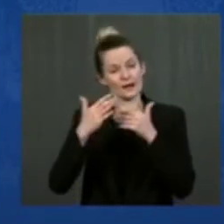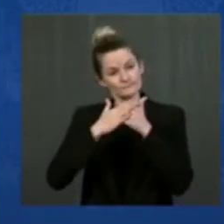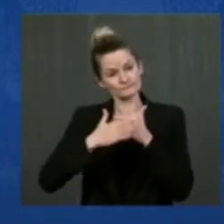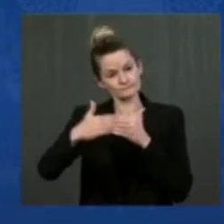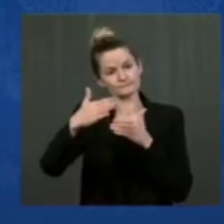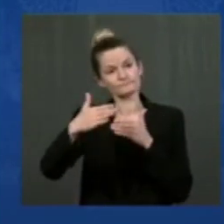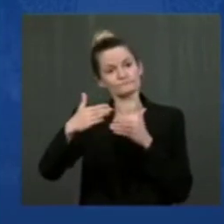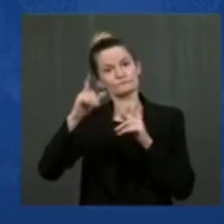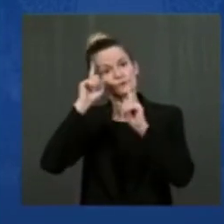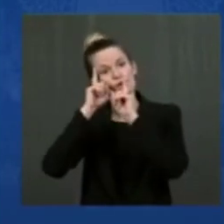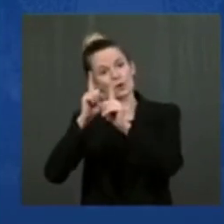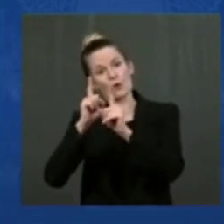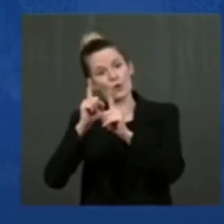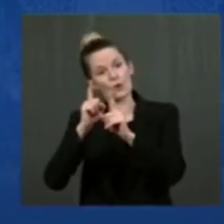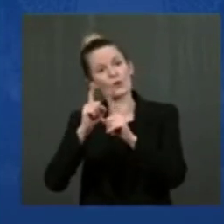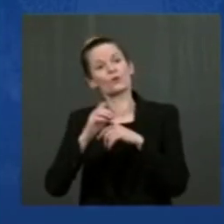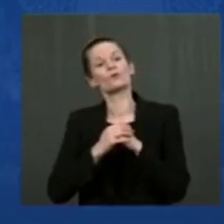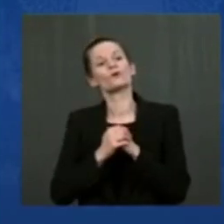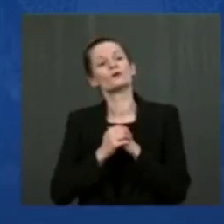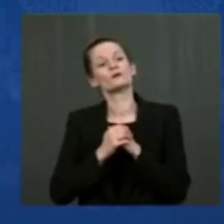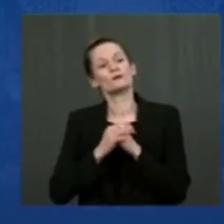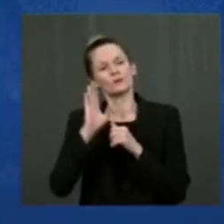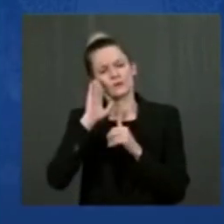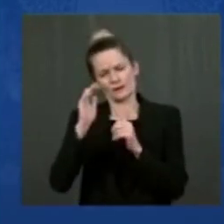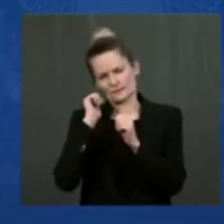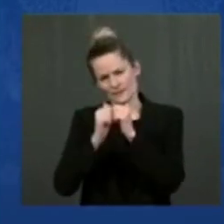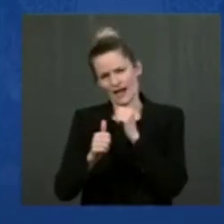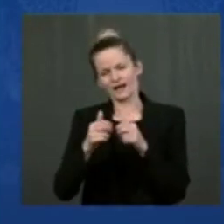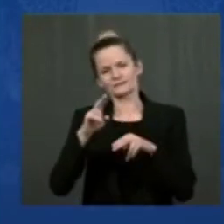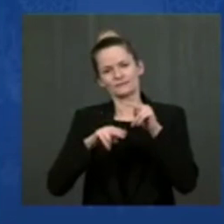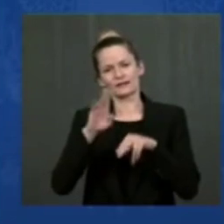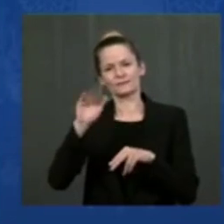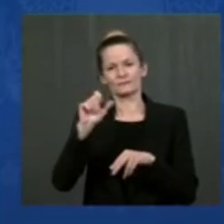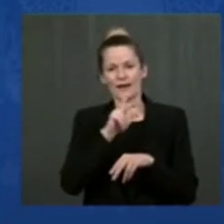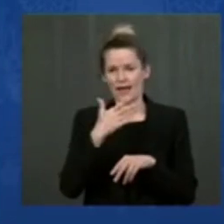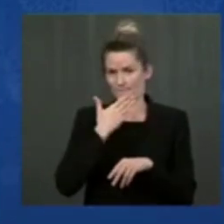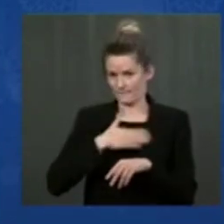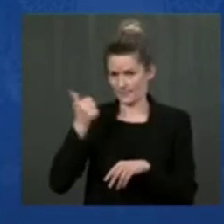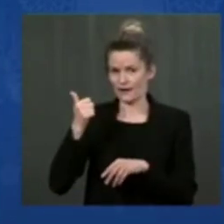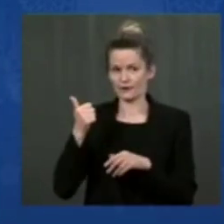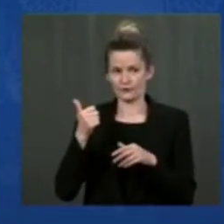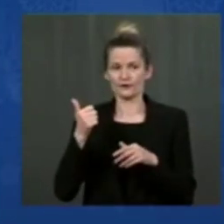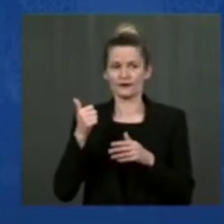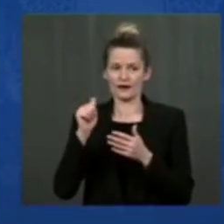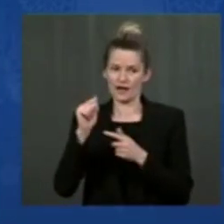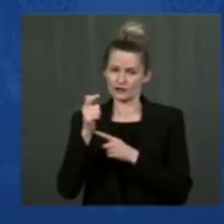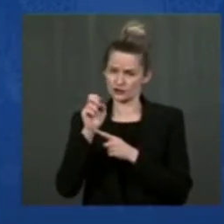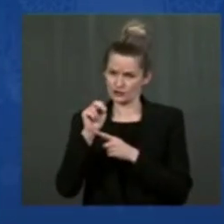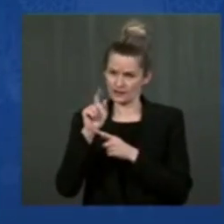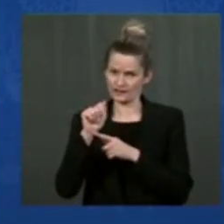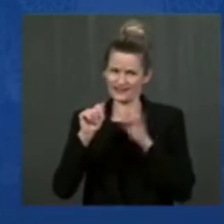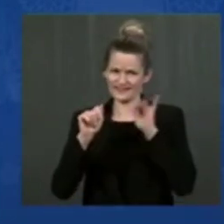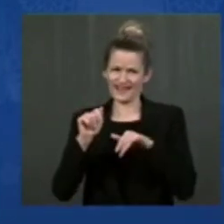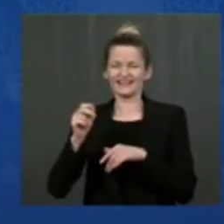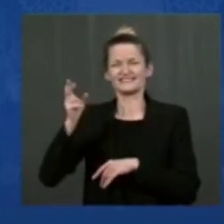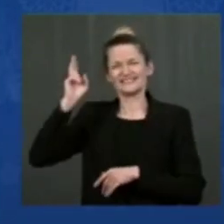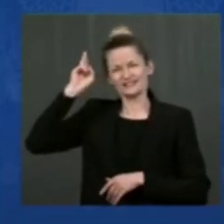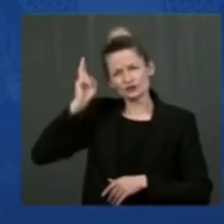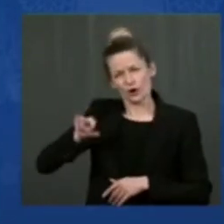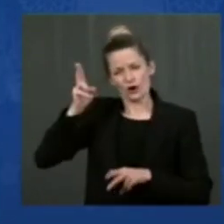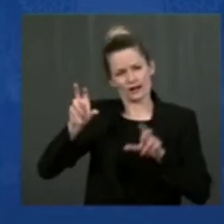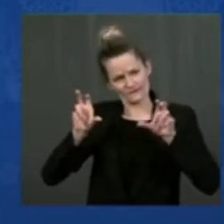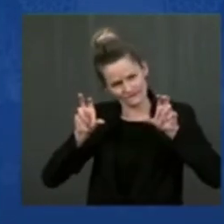pass the rest of my Build Back Better agenda. Once in a generation investments in our people, making housing more